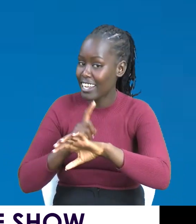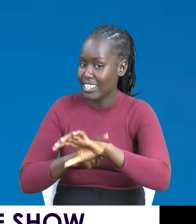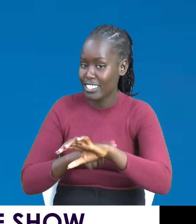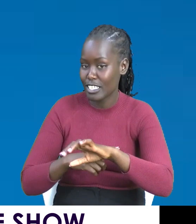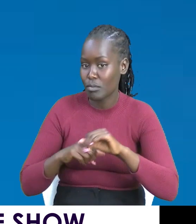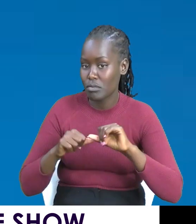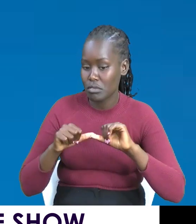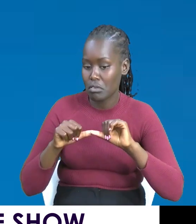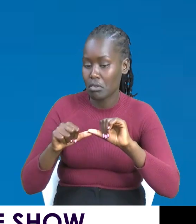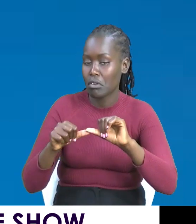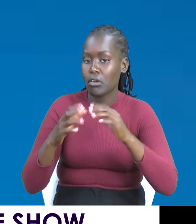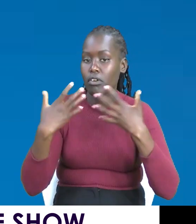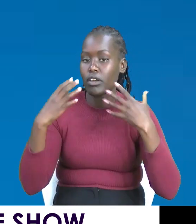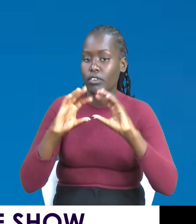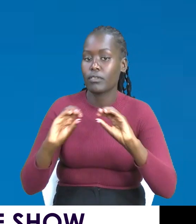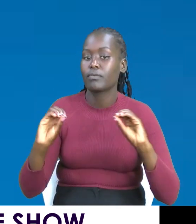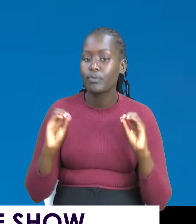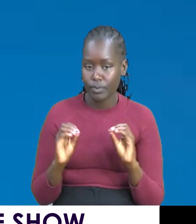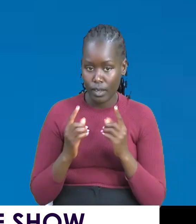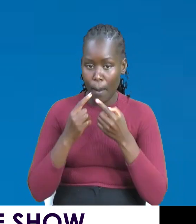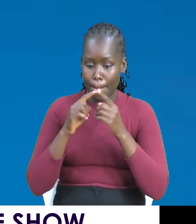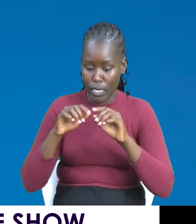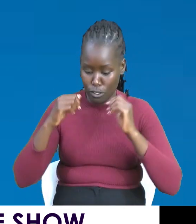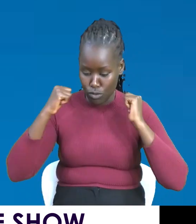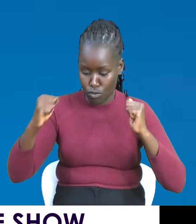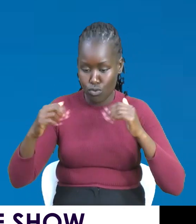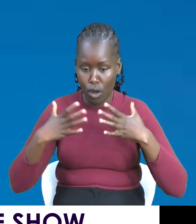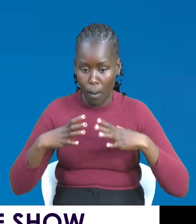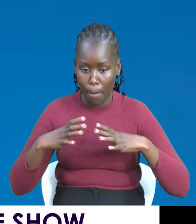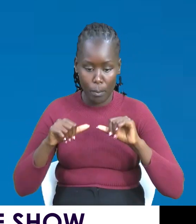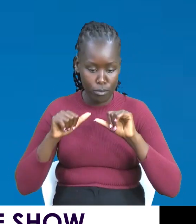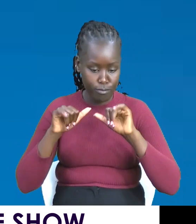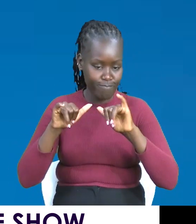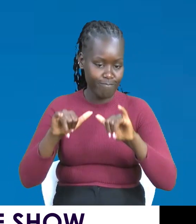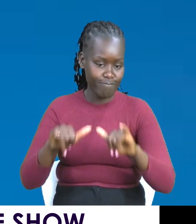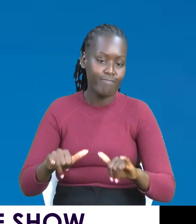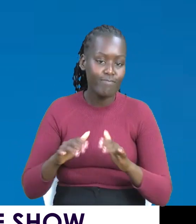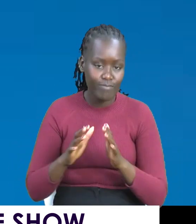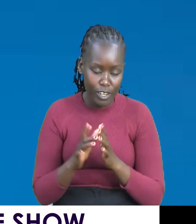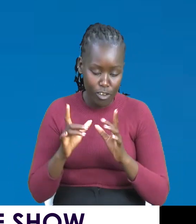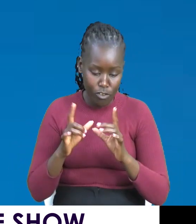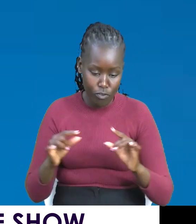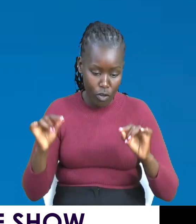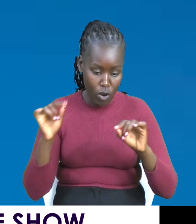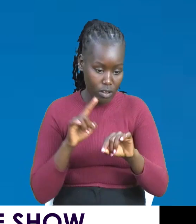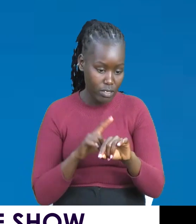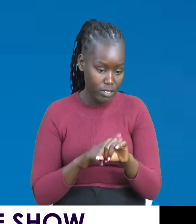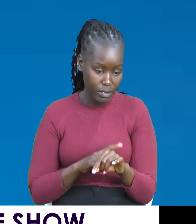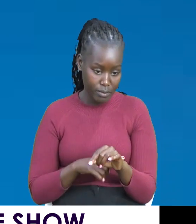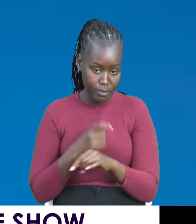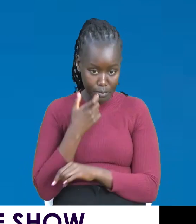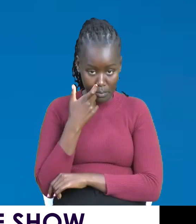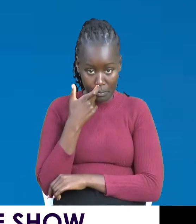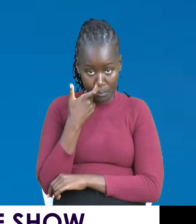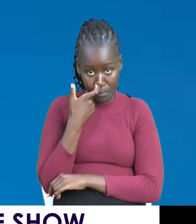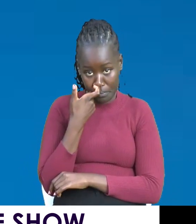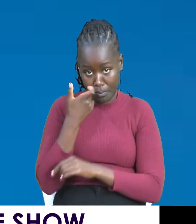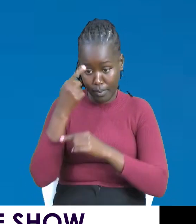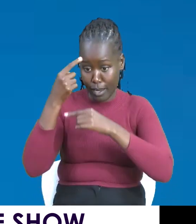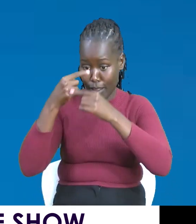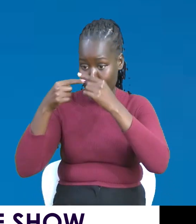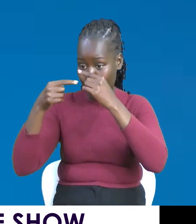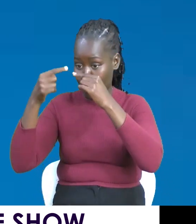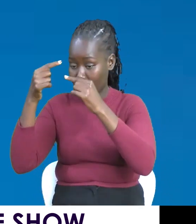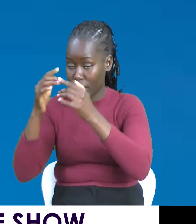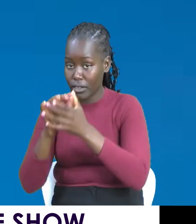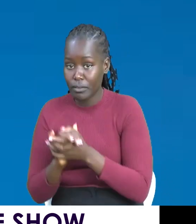do. Tough people overcome hate. Tough people overcome malice. They overcome